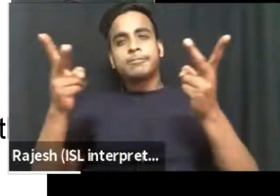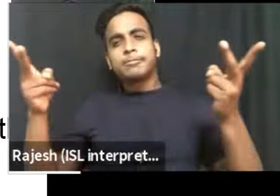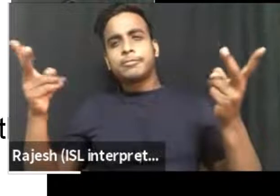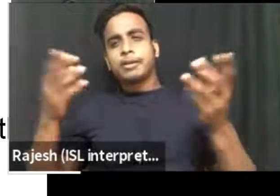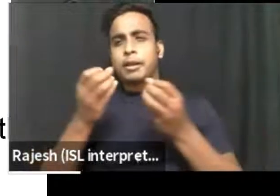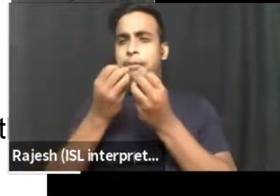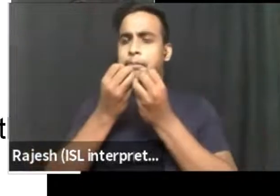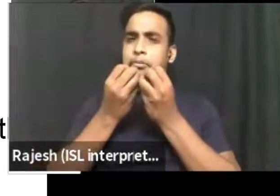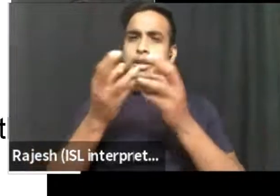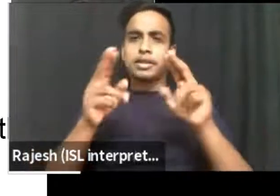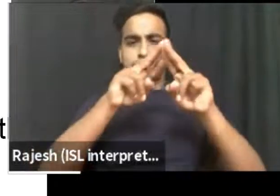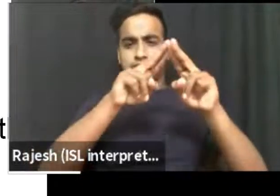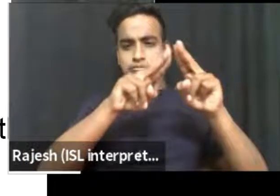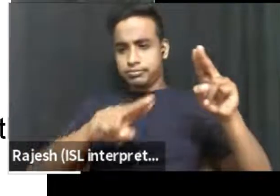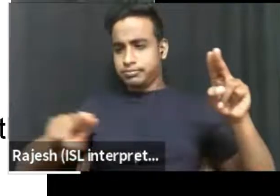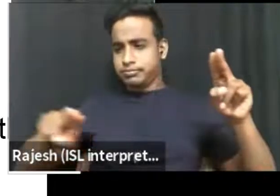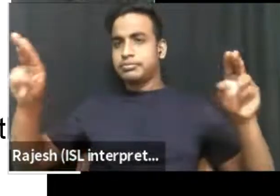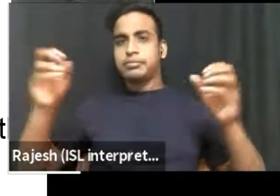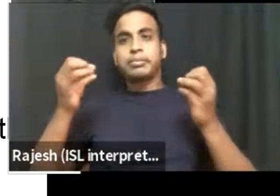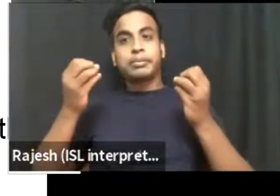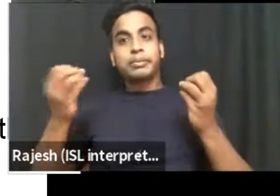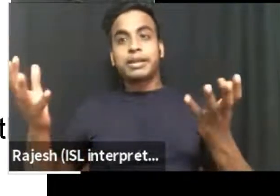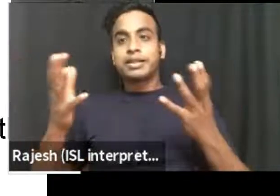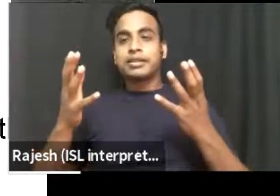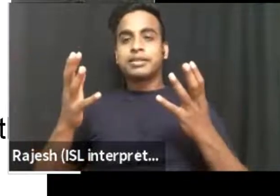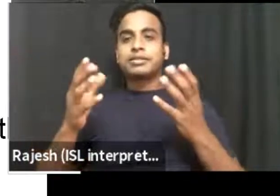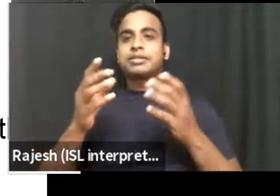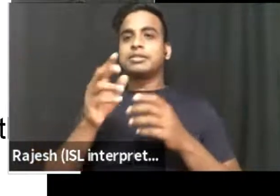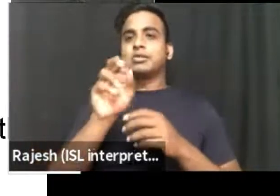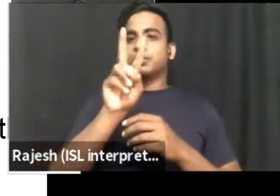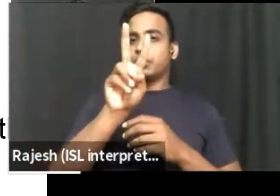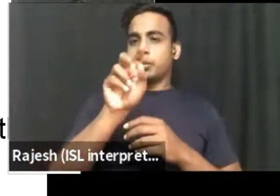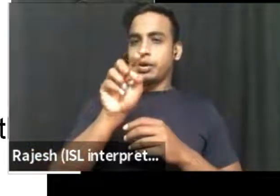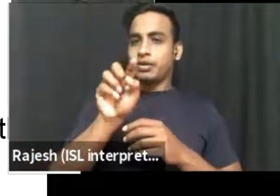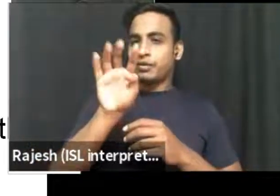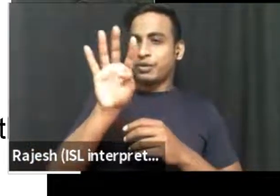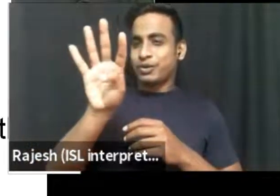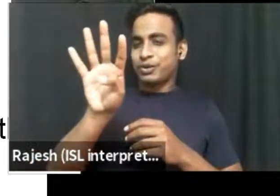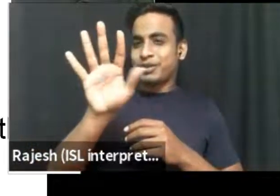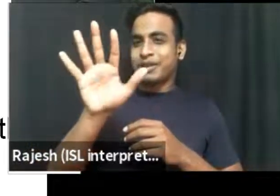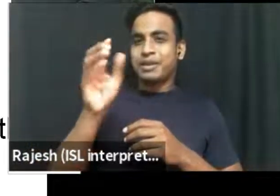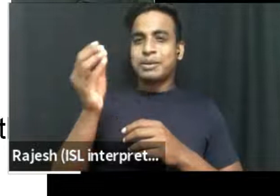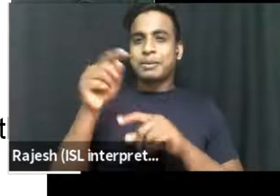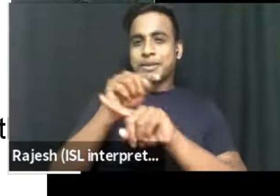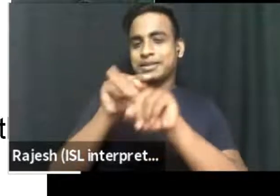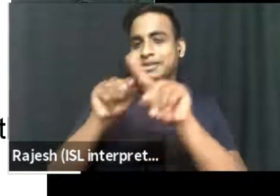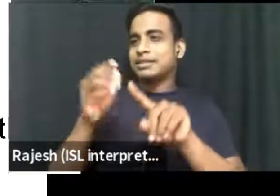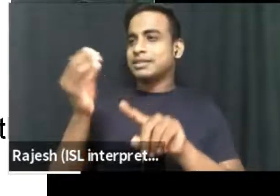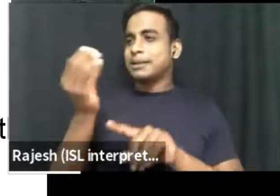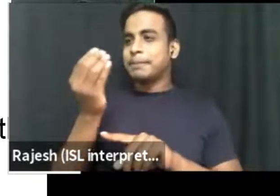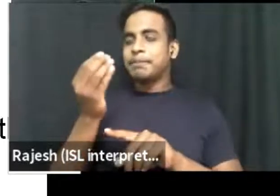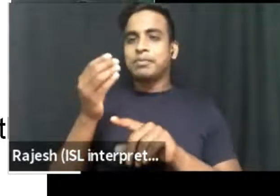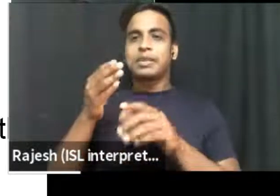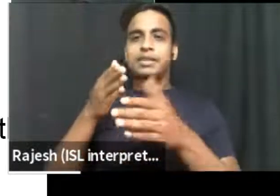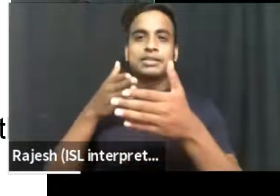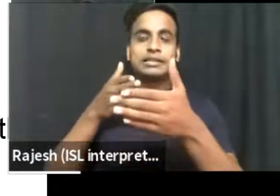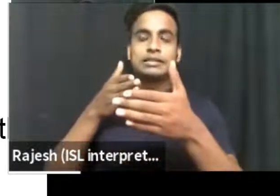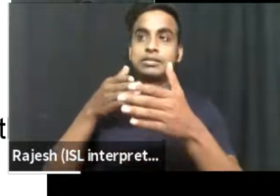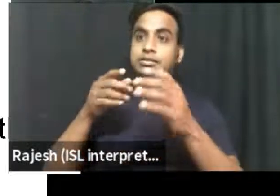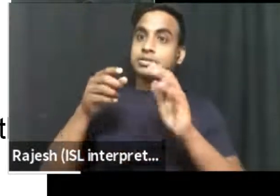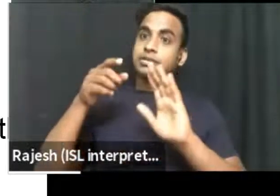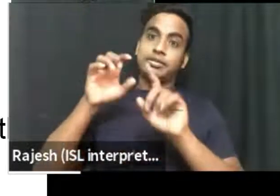of the people have difficulties in functioning. More than 3%, about 3.8% are people with severe